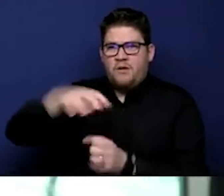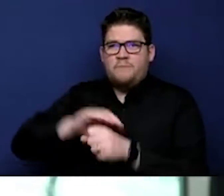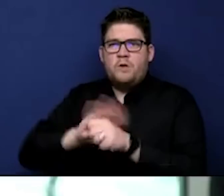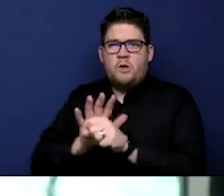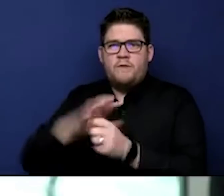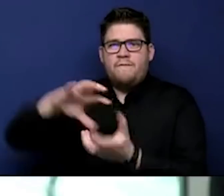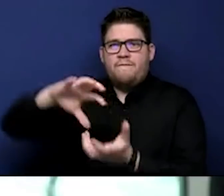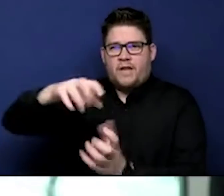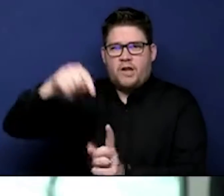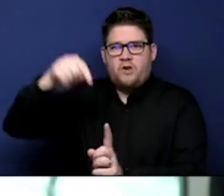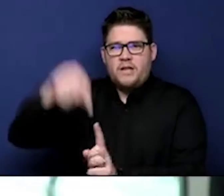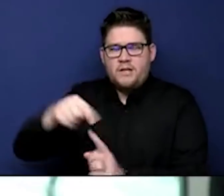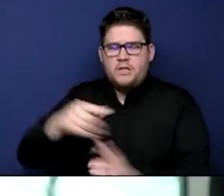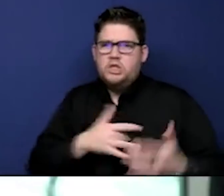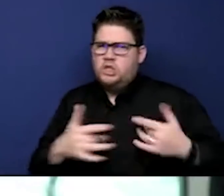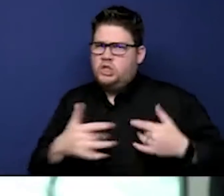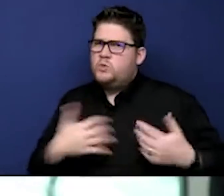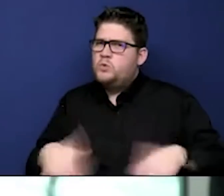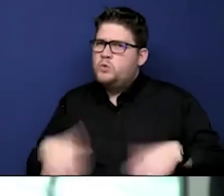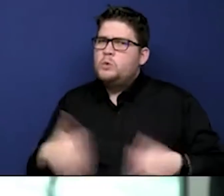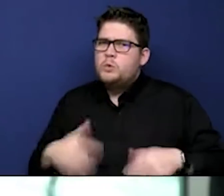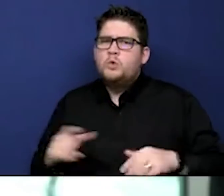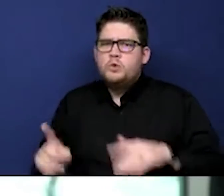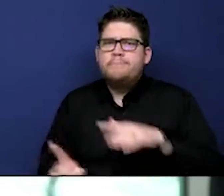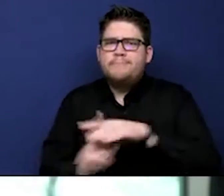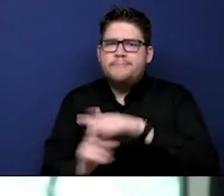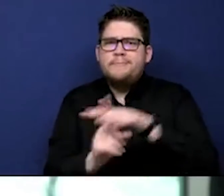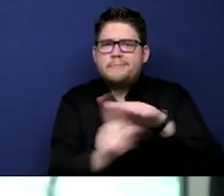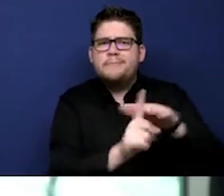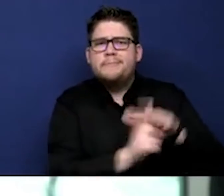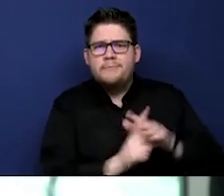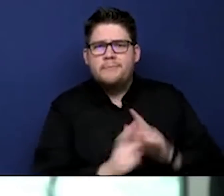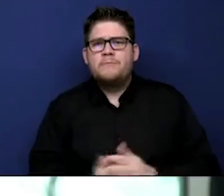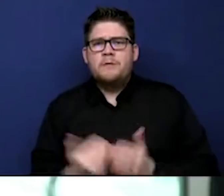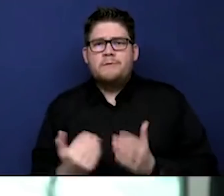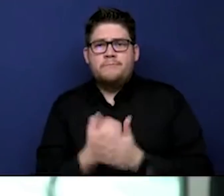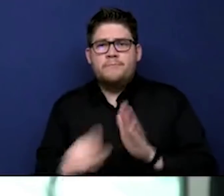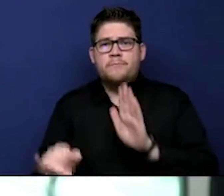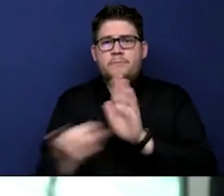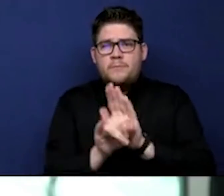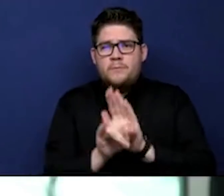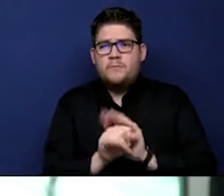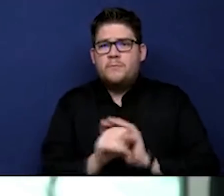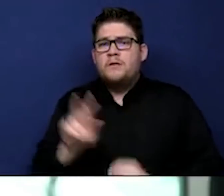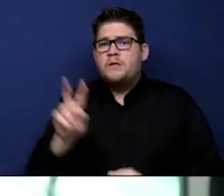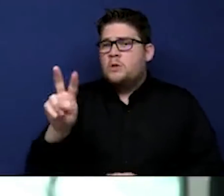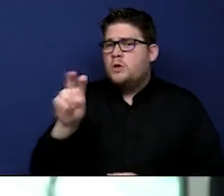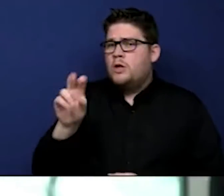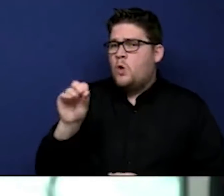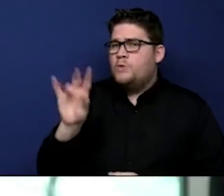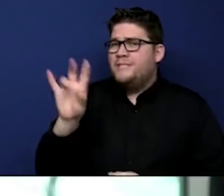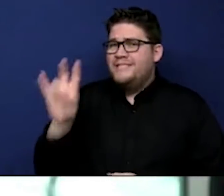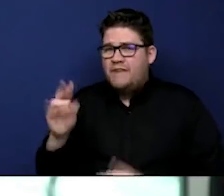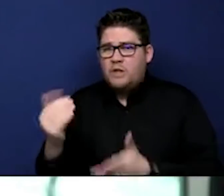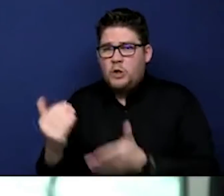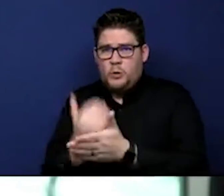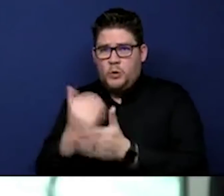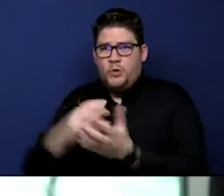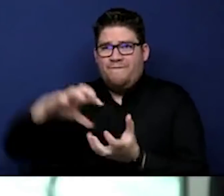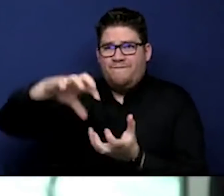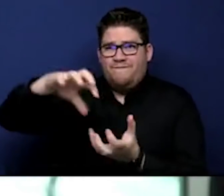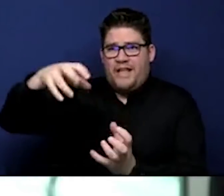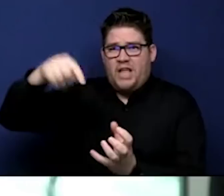latest testing, there have been another 207 confirmed COVID-19 cases that are variants of concern in the